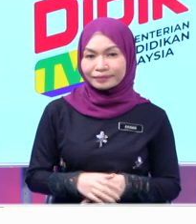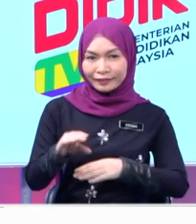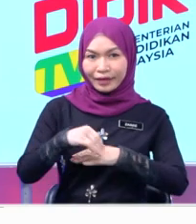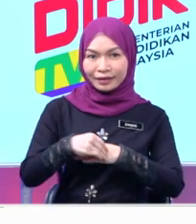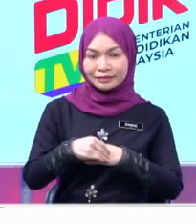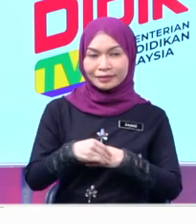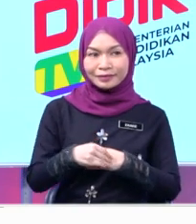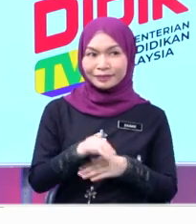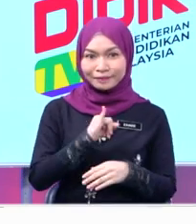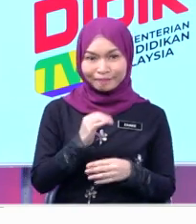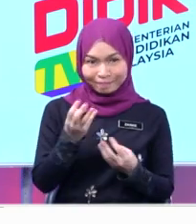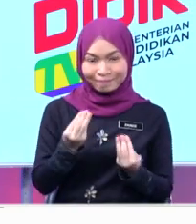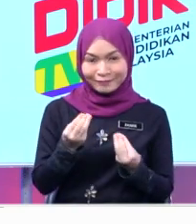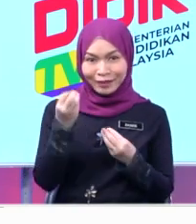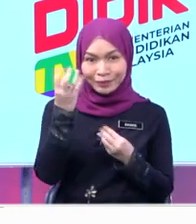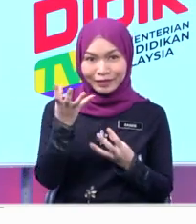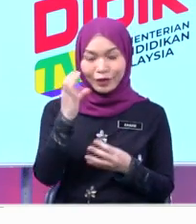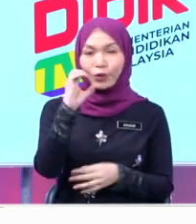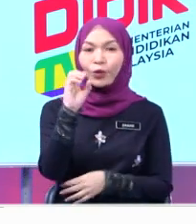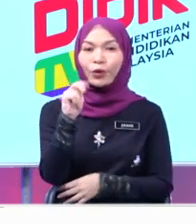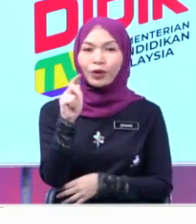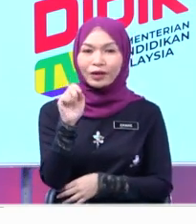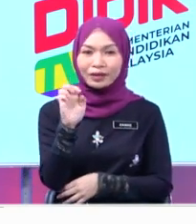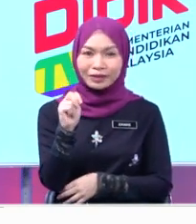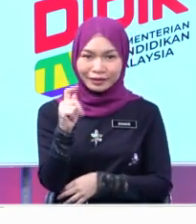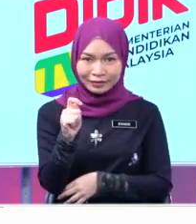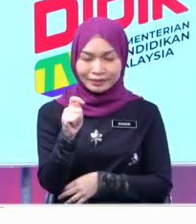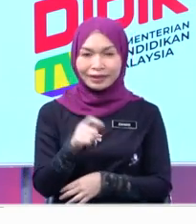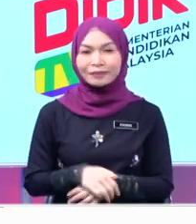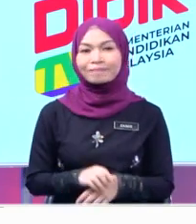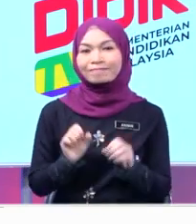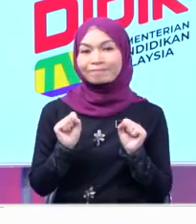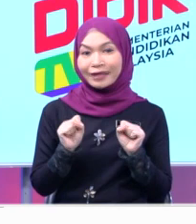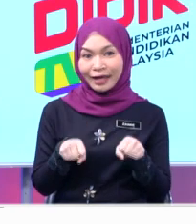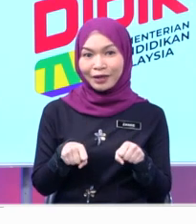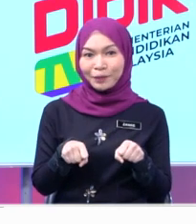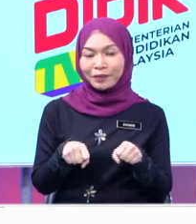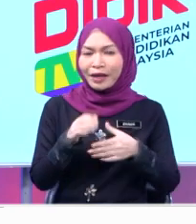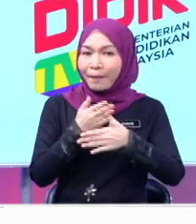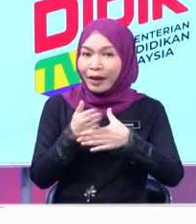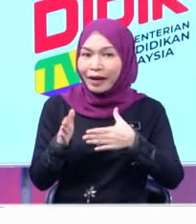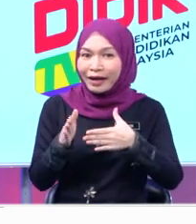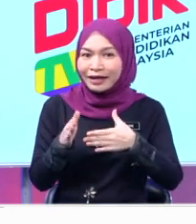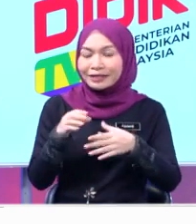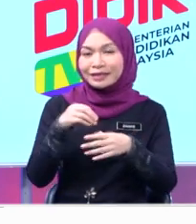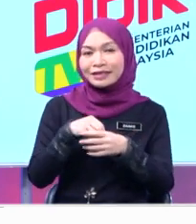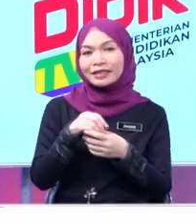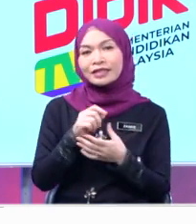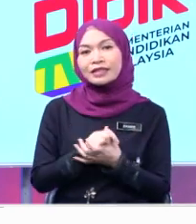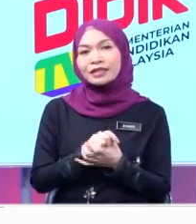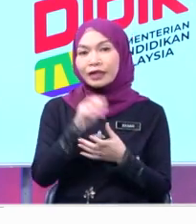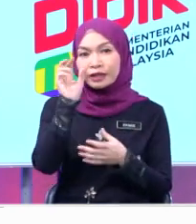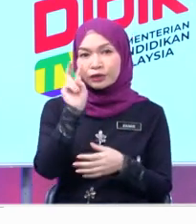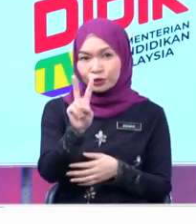there too, content can be divided into at least 2 paragraphs or